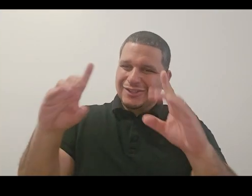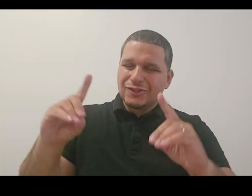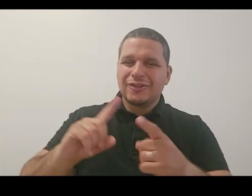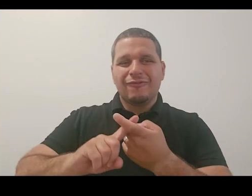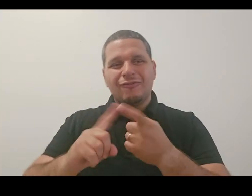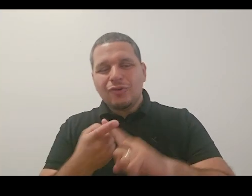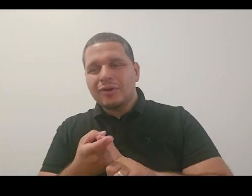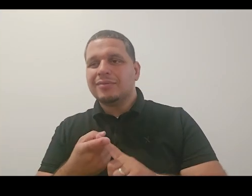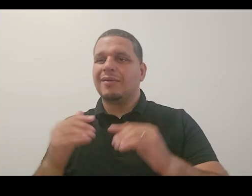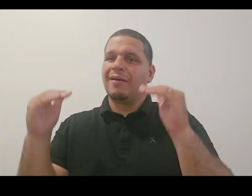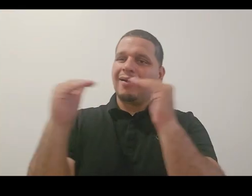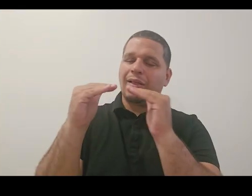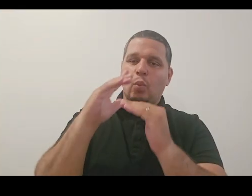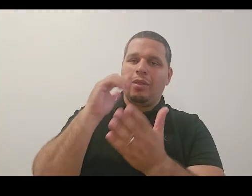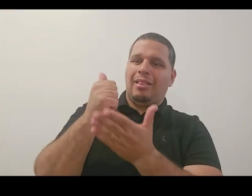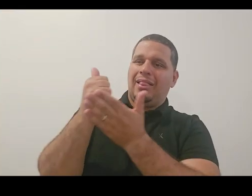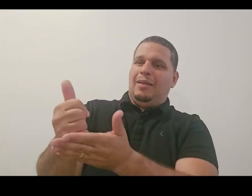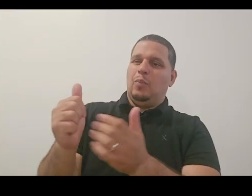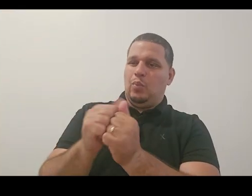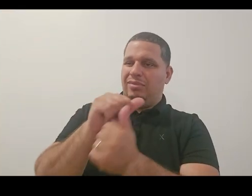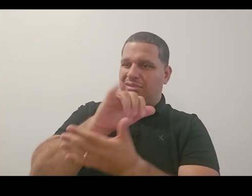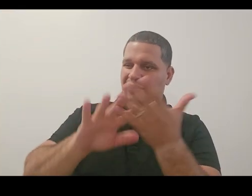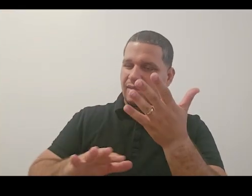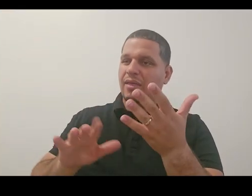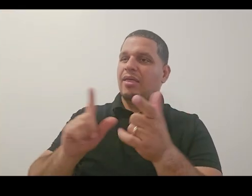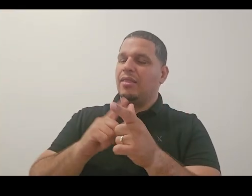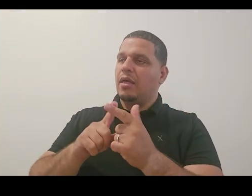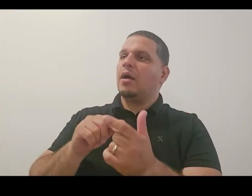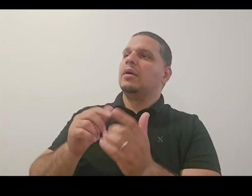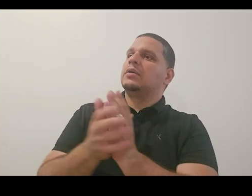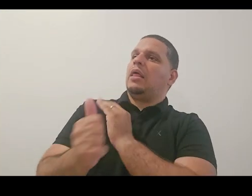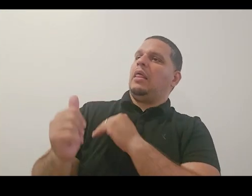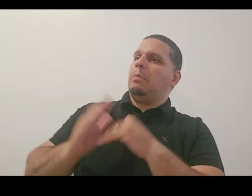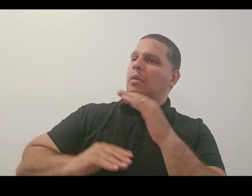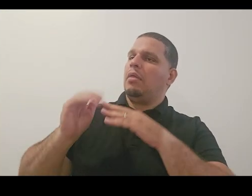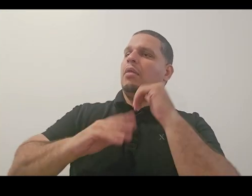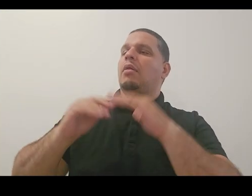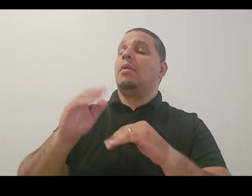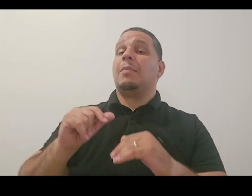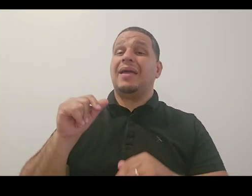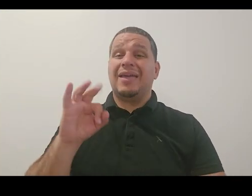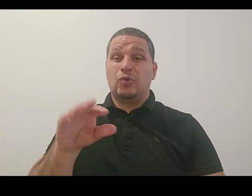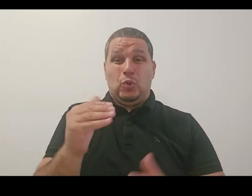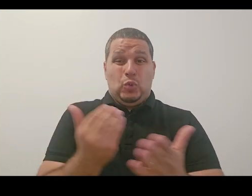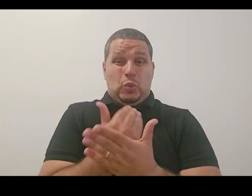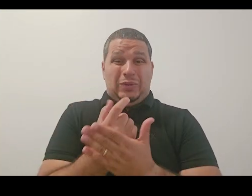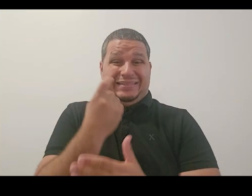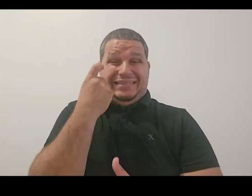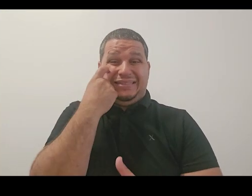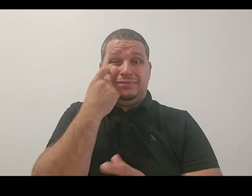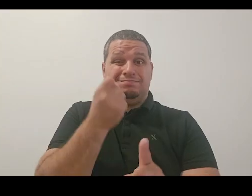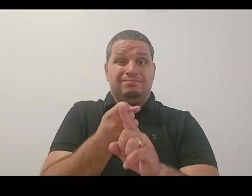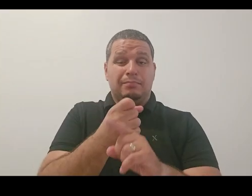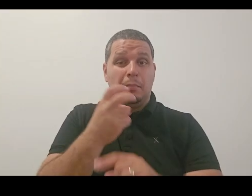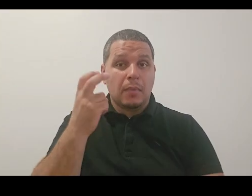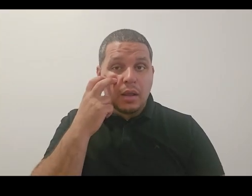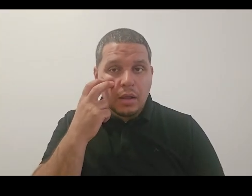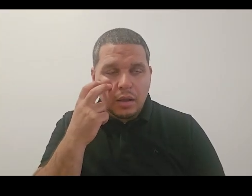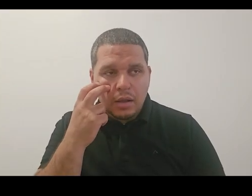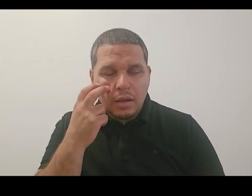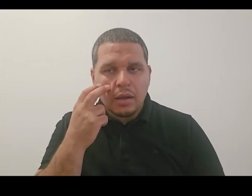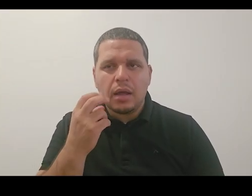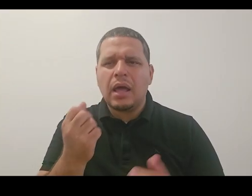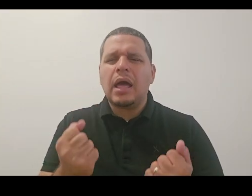and friends and colleagues who can help you with that stuff and you go do some skill building at some point. If you're newly blind,